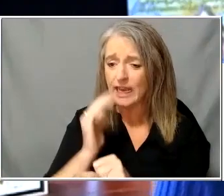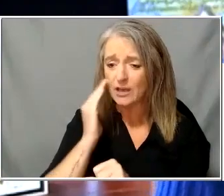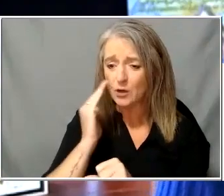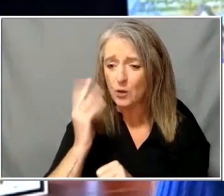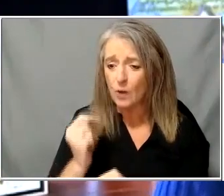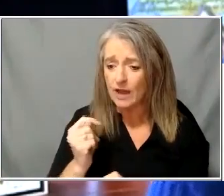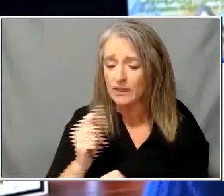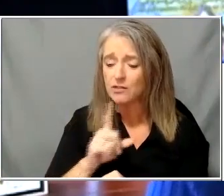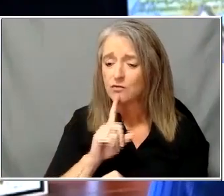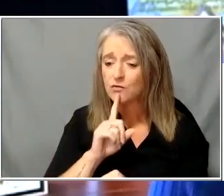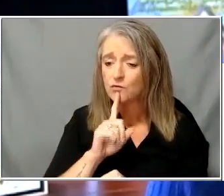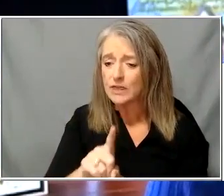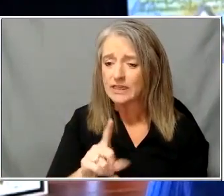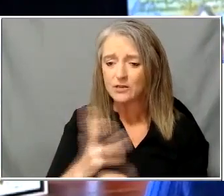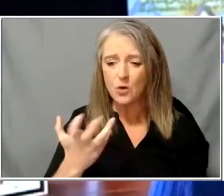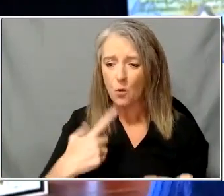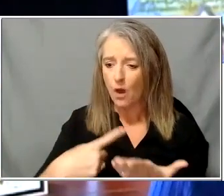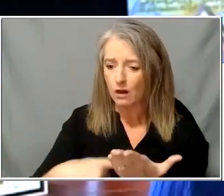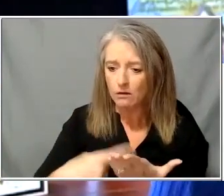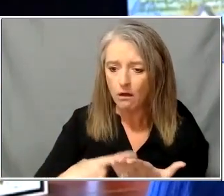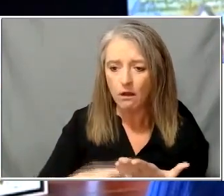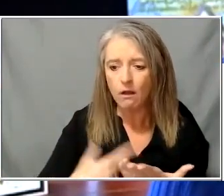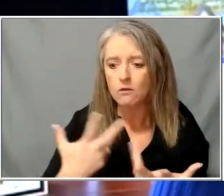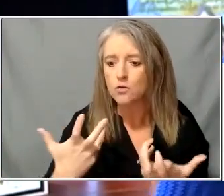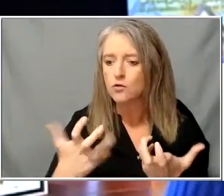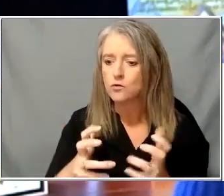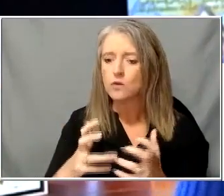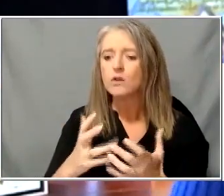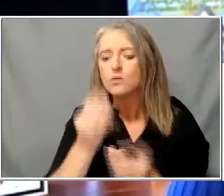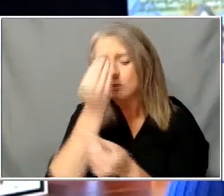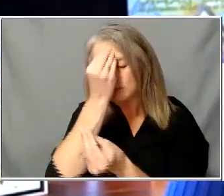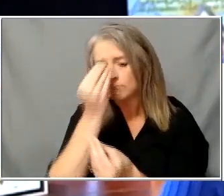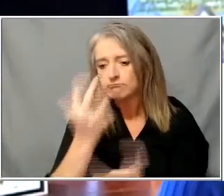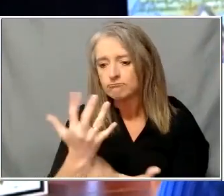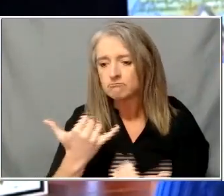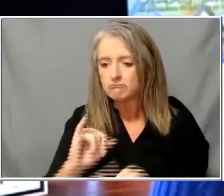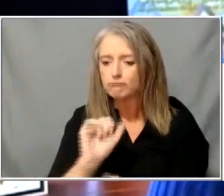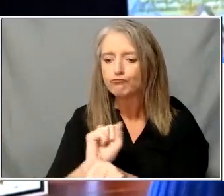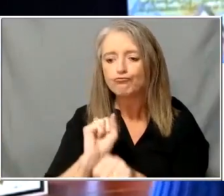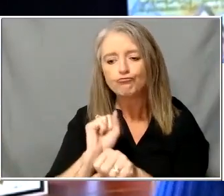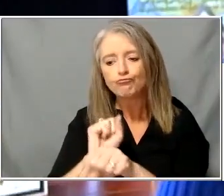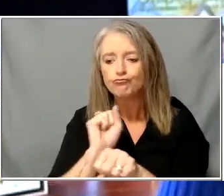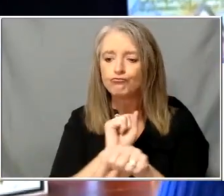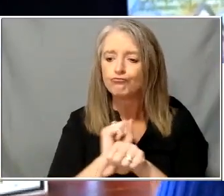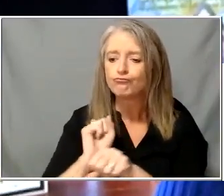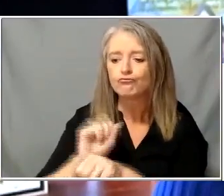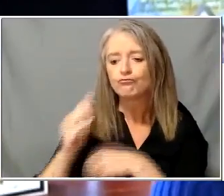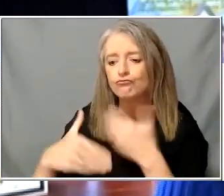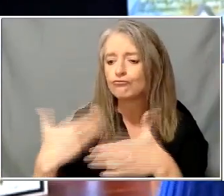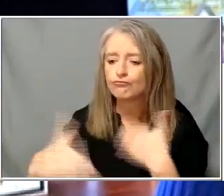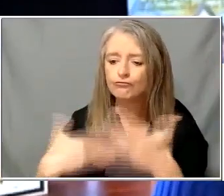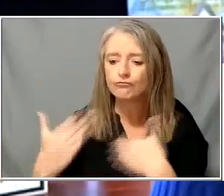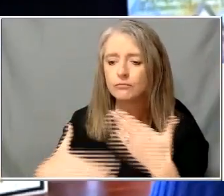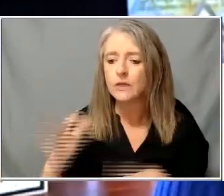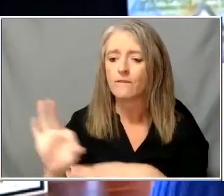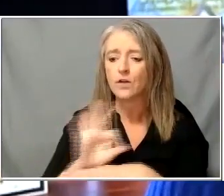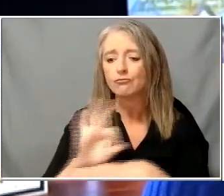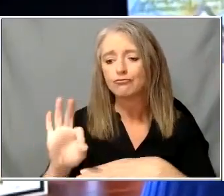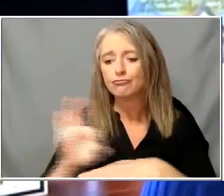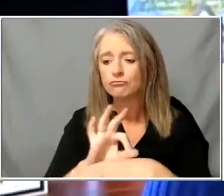you really don't, you don't want to talk about it. You don't want to let people know, but you're still able to work. So you just do your thing and just try to